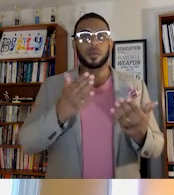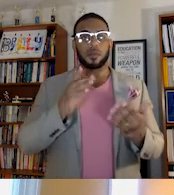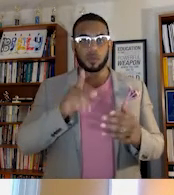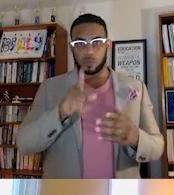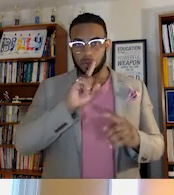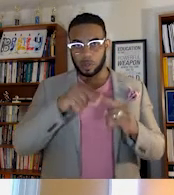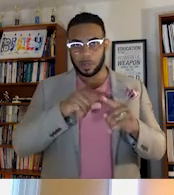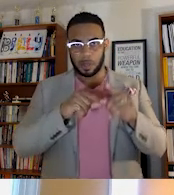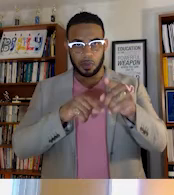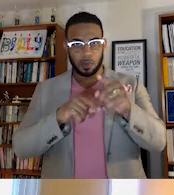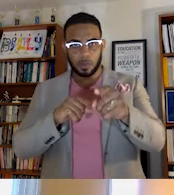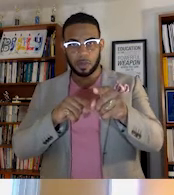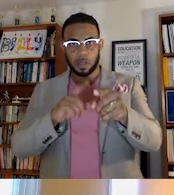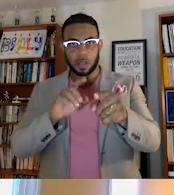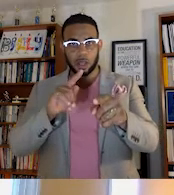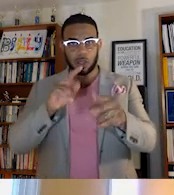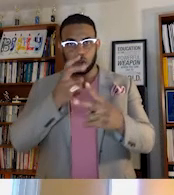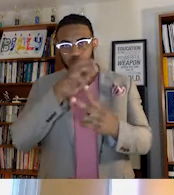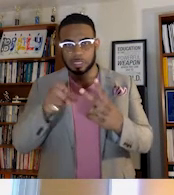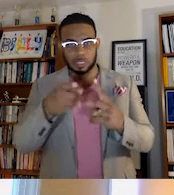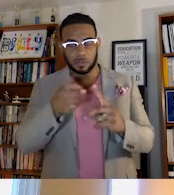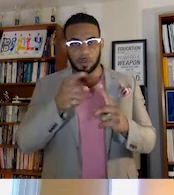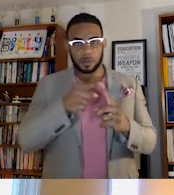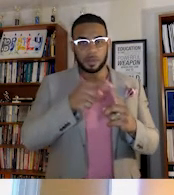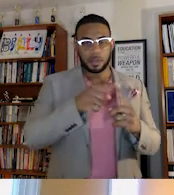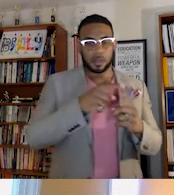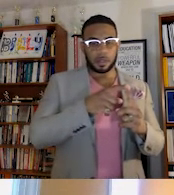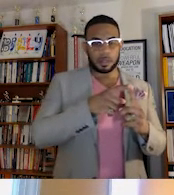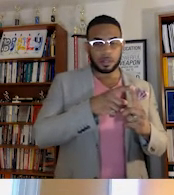what you talked about, of the transition from